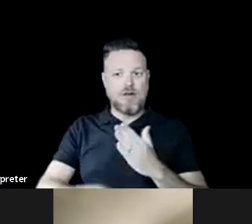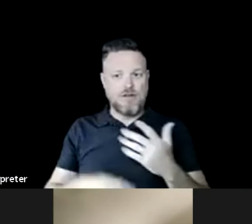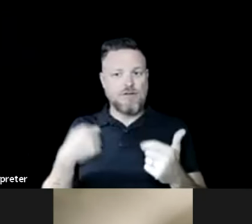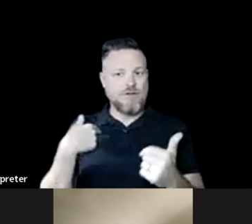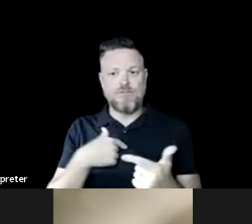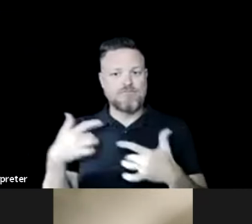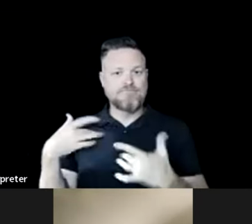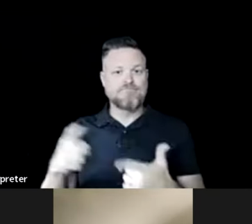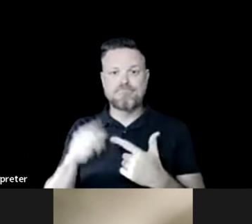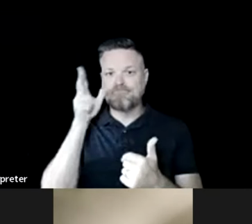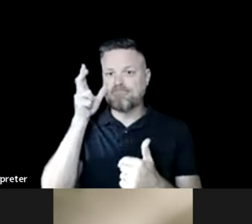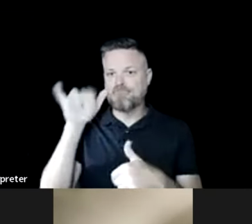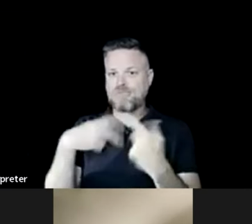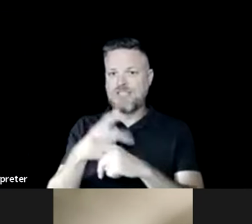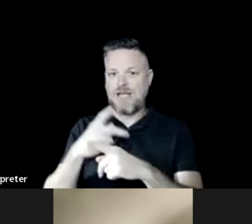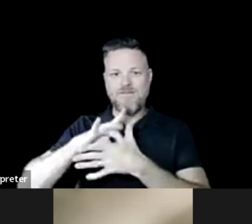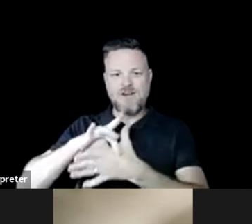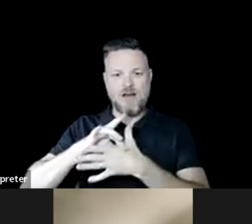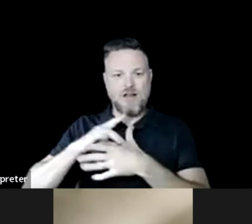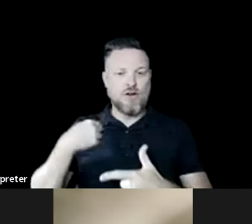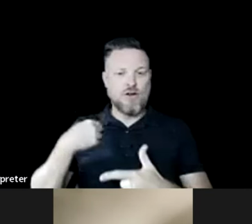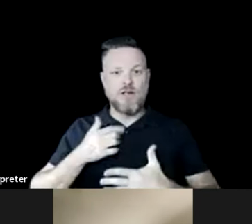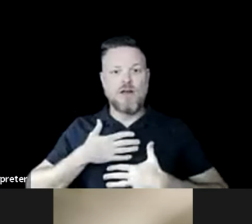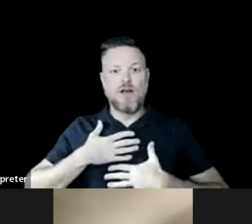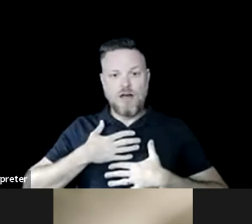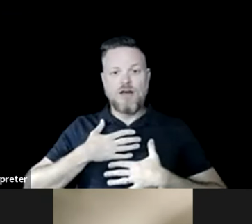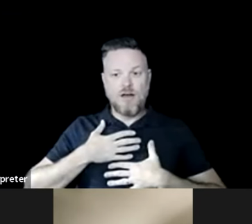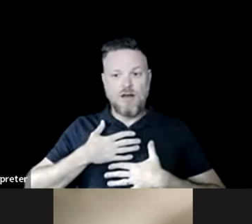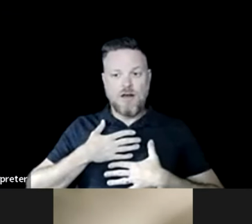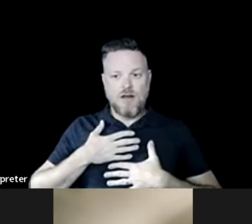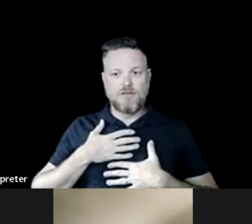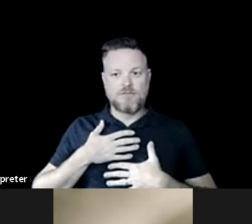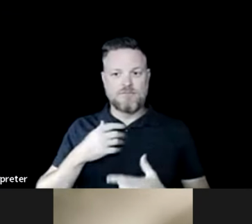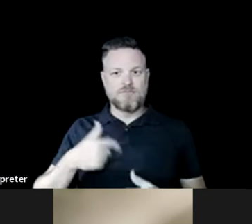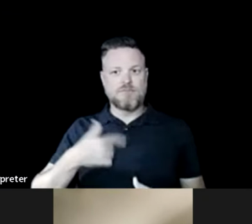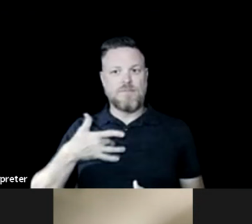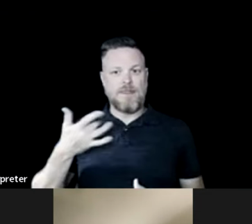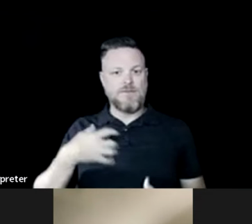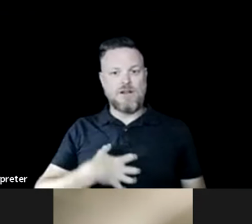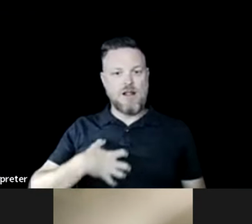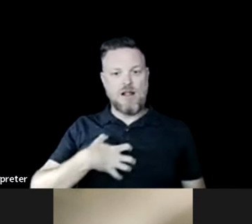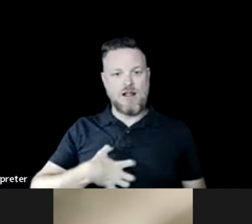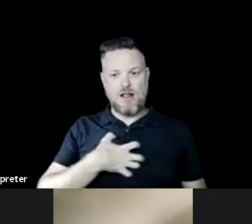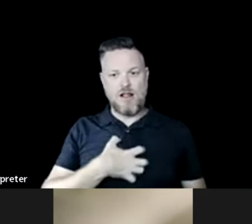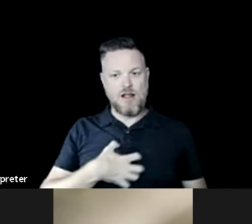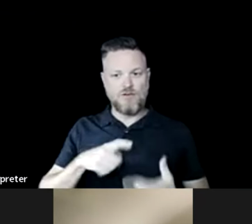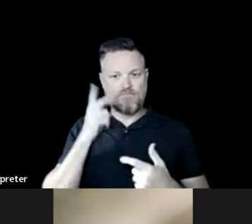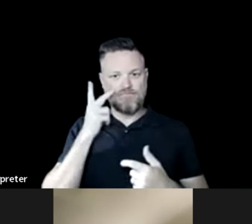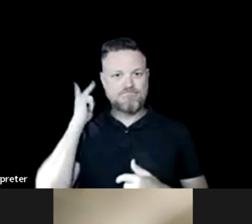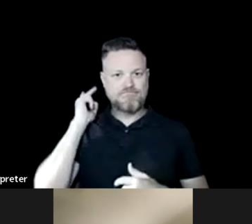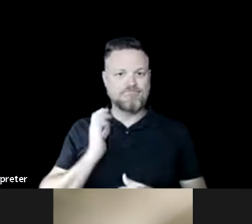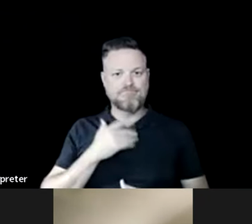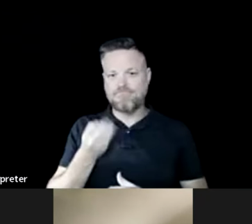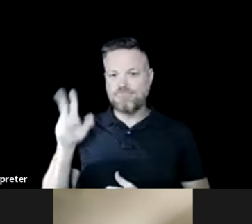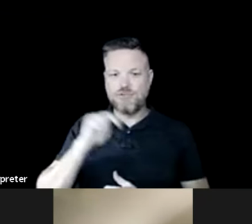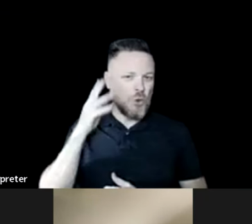tendency when we're hearing this content, our breath can become a little bit shorter. I personally can feel a bit nauseous. We may be reflecting on our own